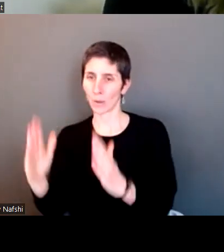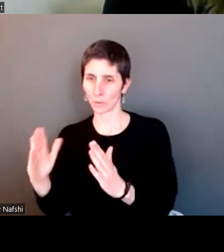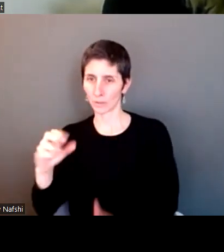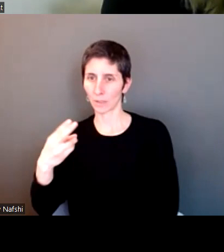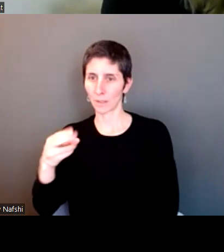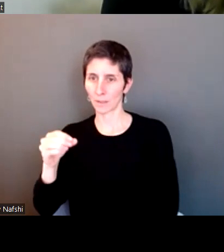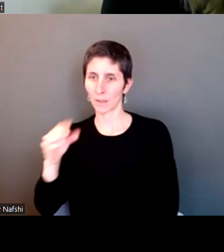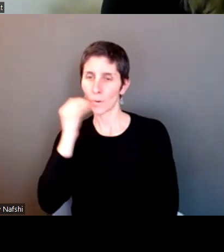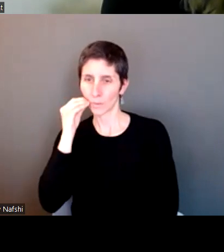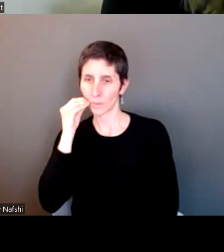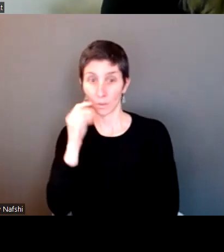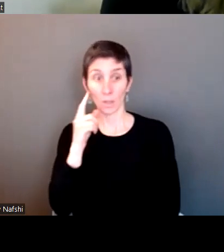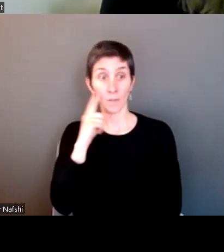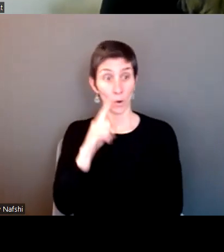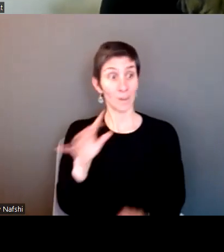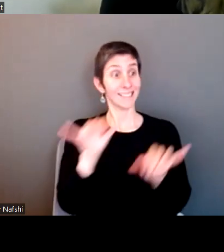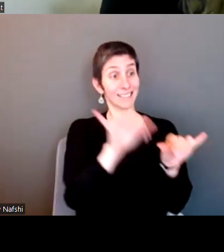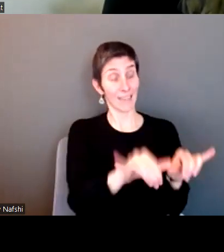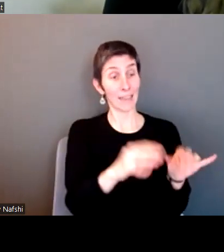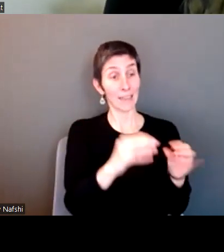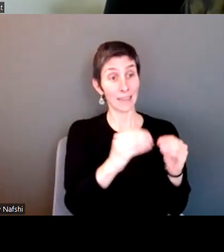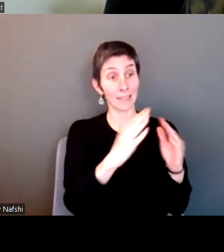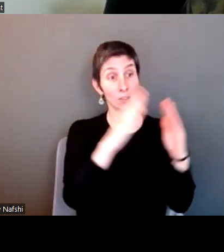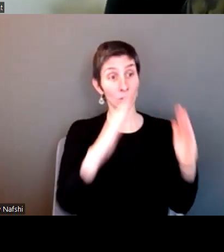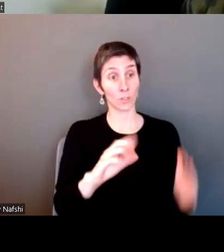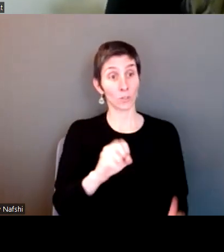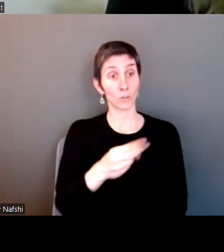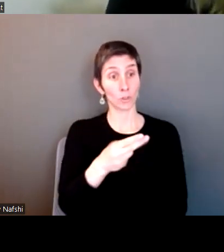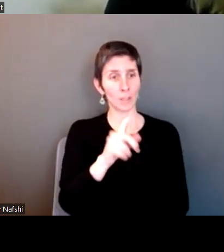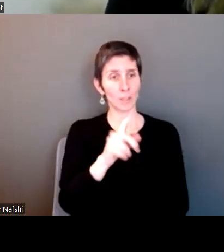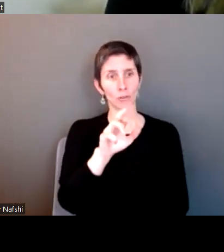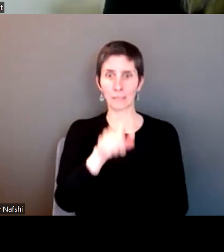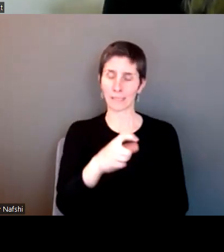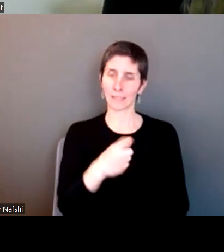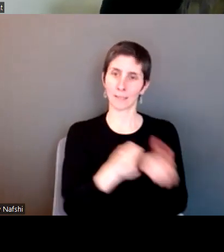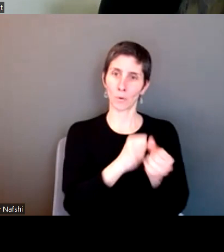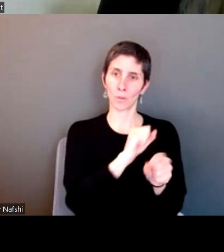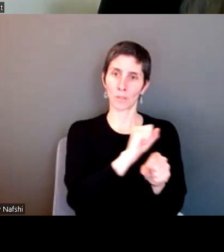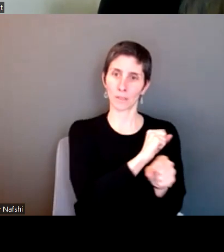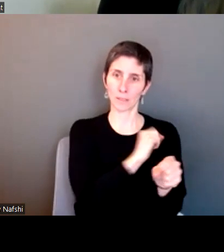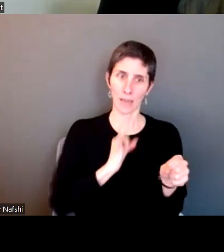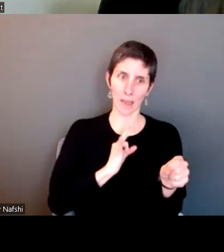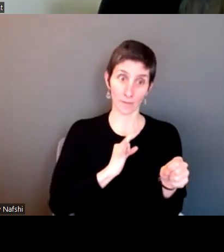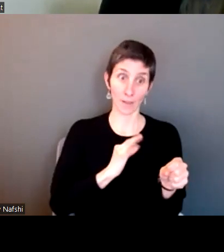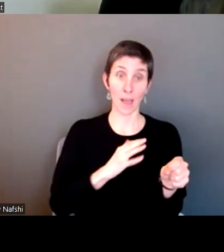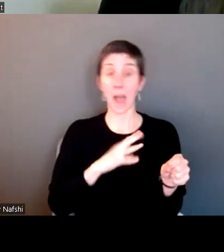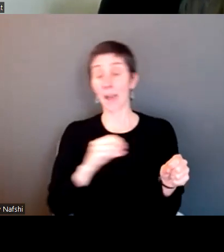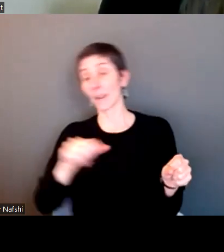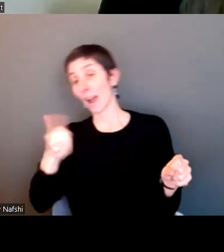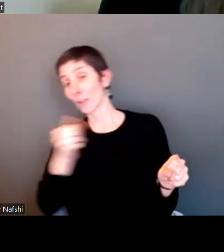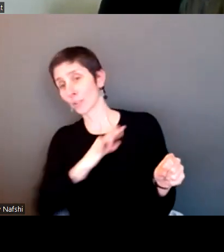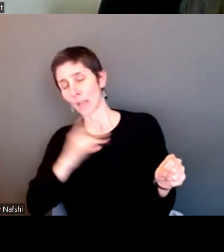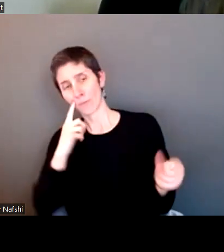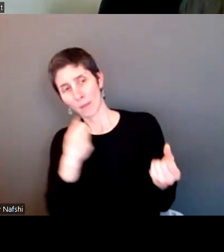shelter, you need support in place to make it as comfortable as possible. And in order to move out of the shelter, you need a different staffing model in order to help you moving